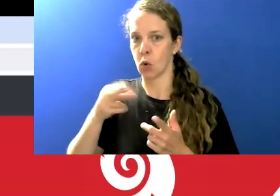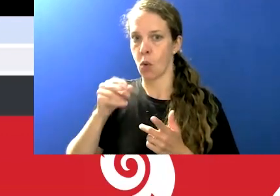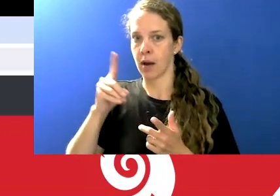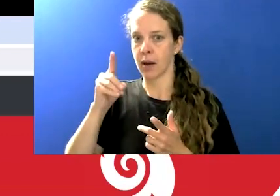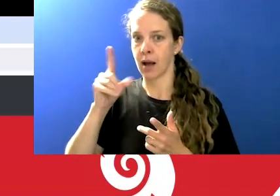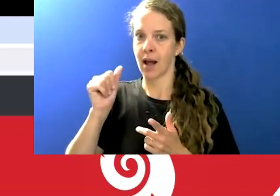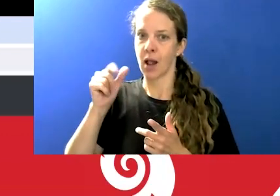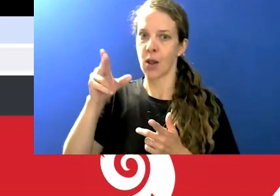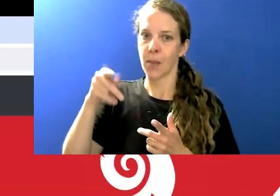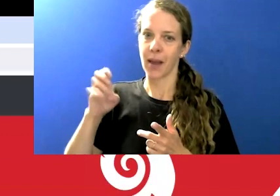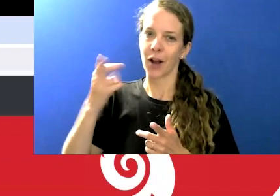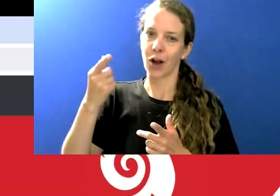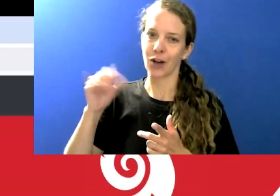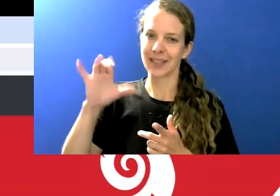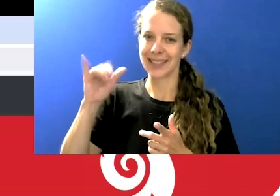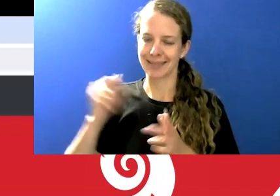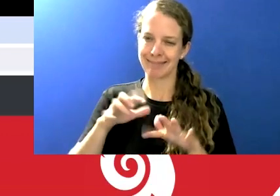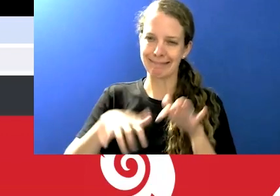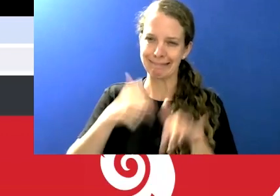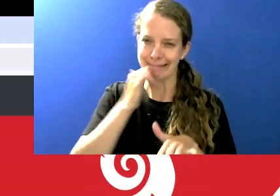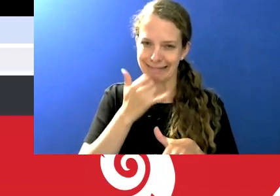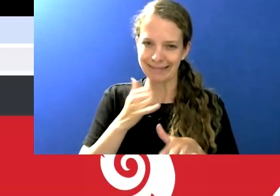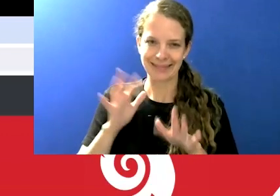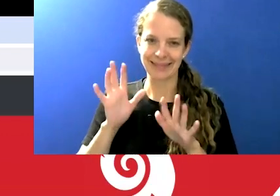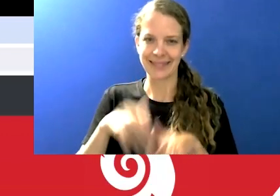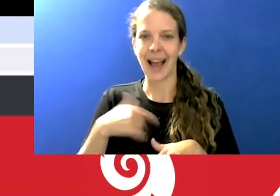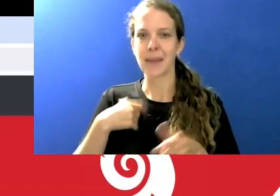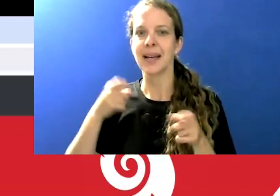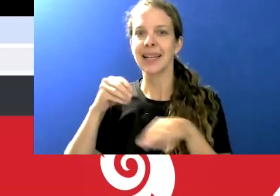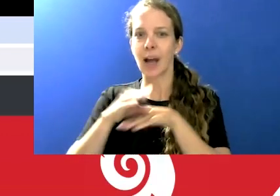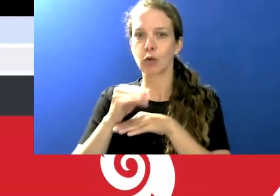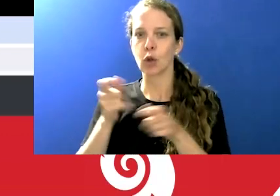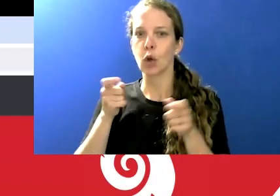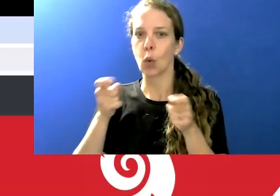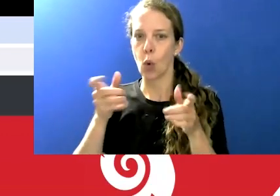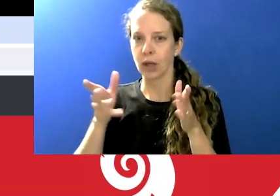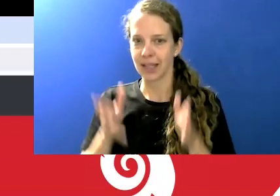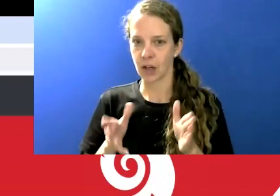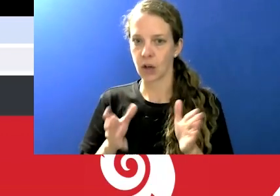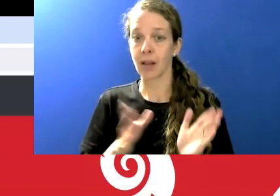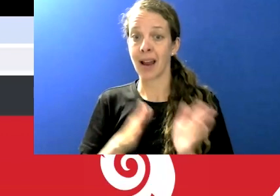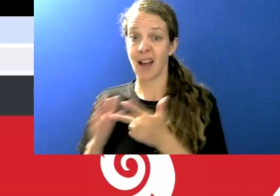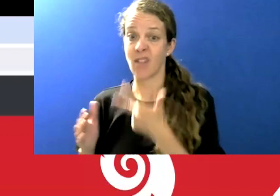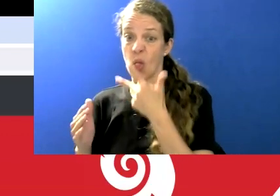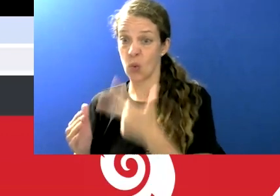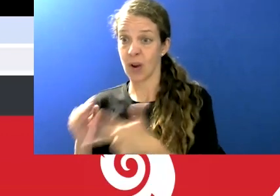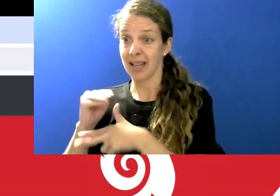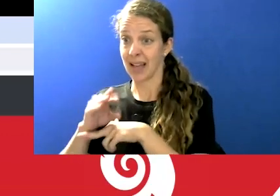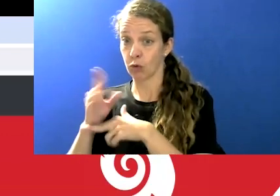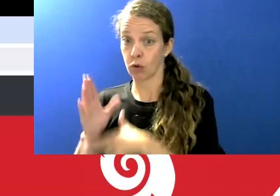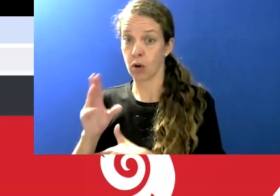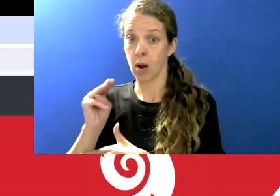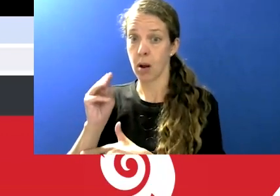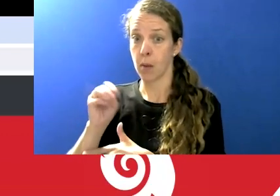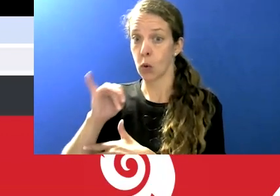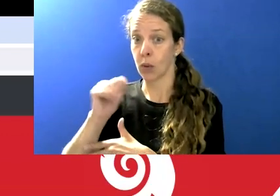a typo right there on my title, but I am the counselor coordinator. And then we have 3 adjunct counselors, Maria